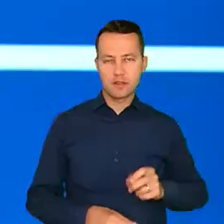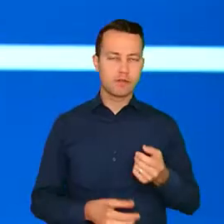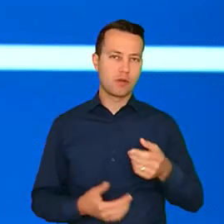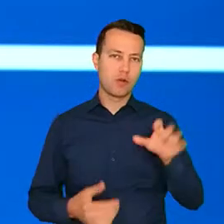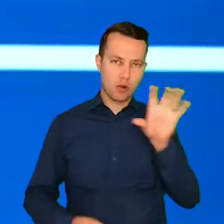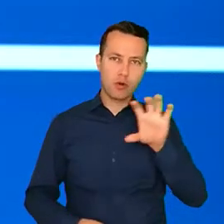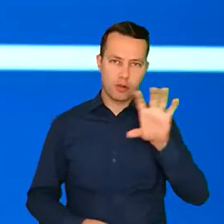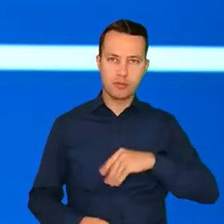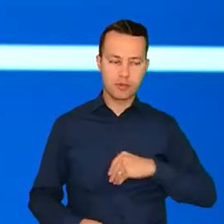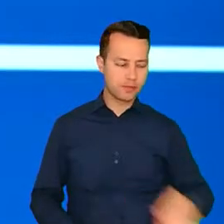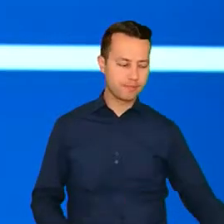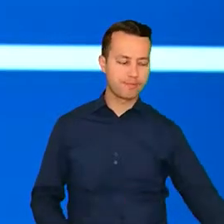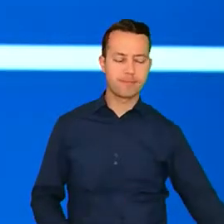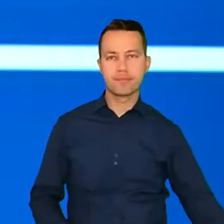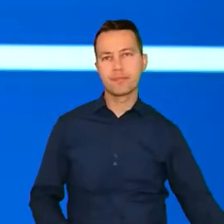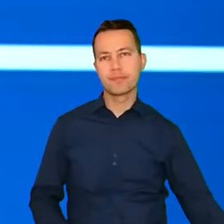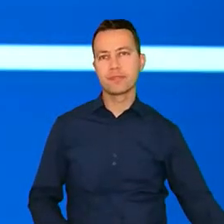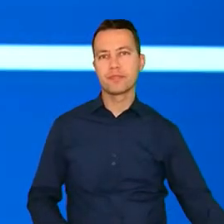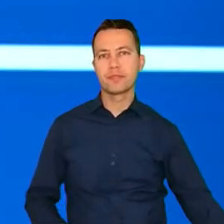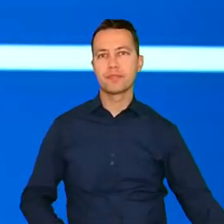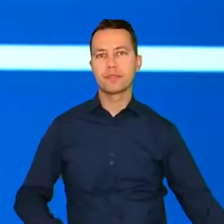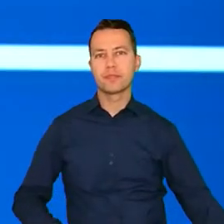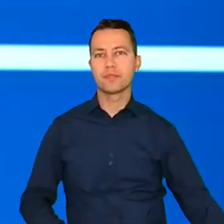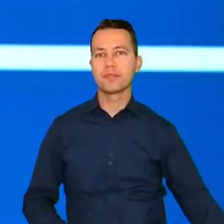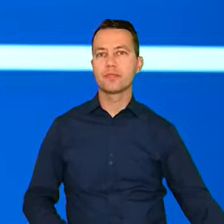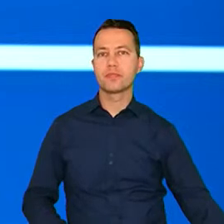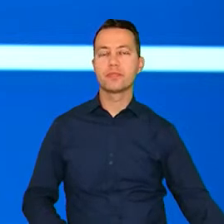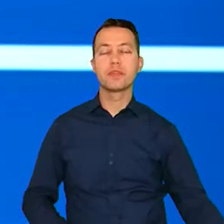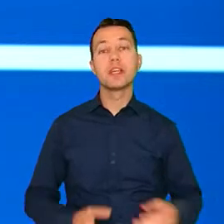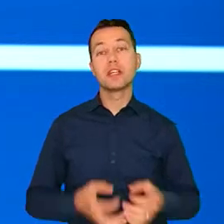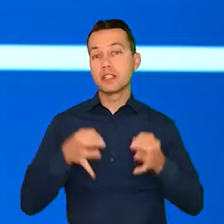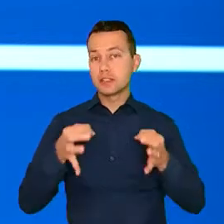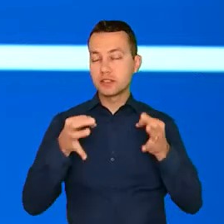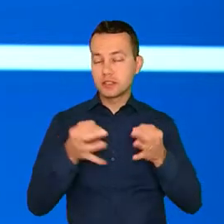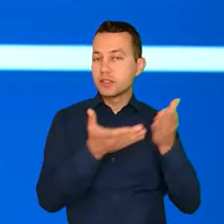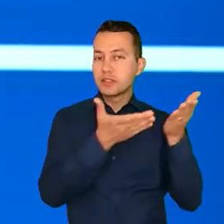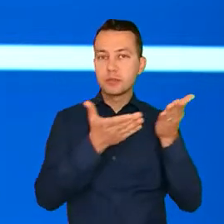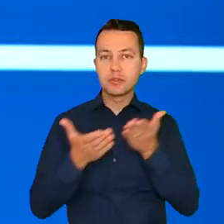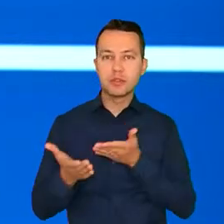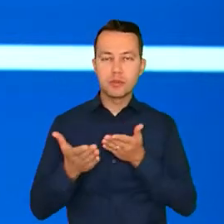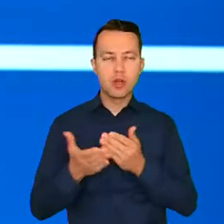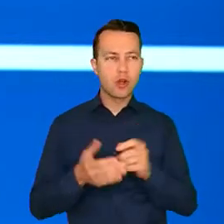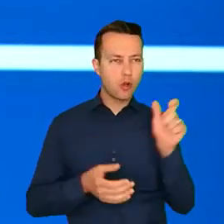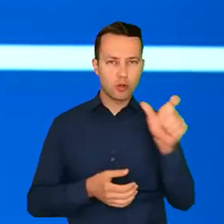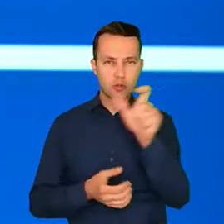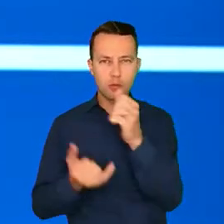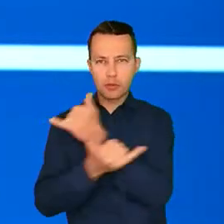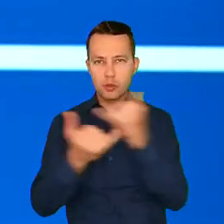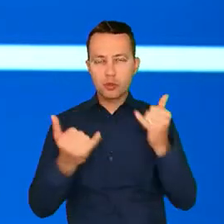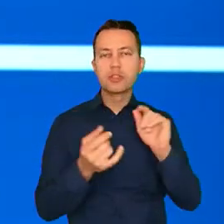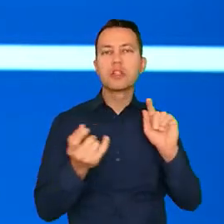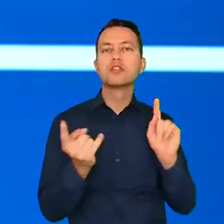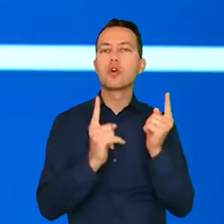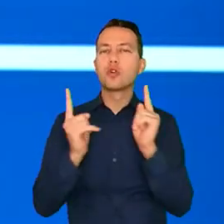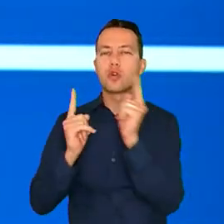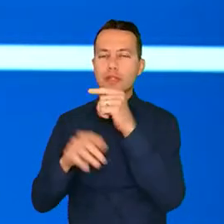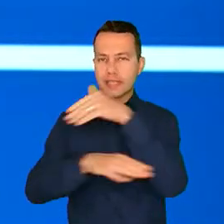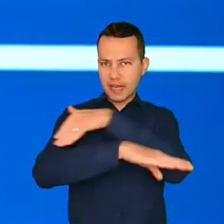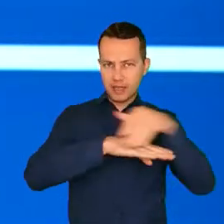us on Facebook, on website, YouTube, and so on. And we've invited to our